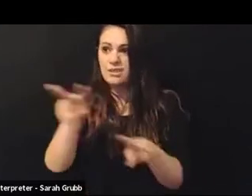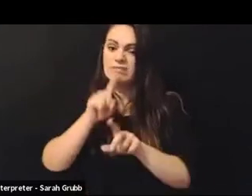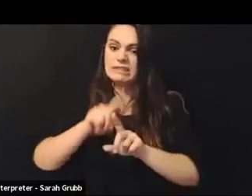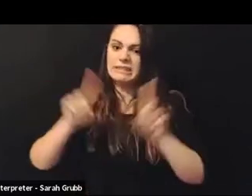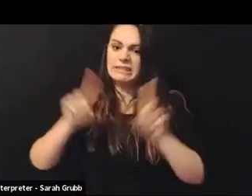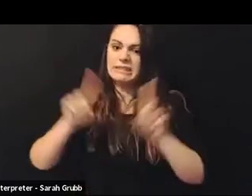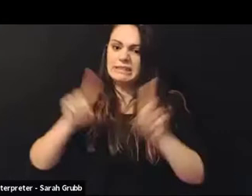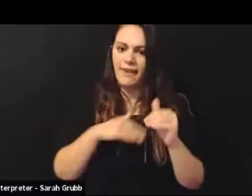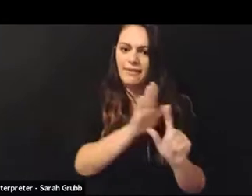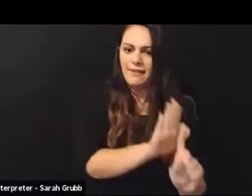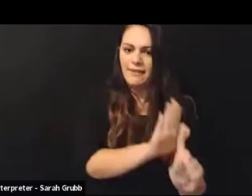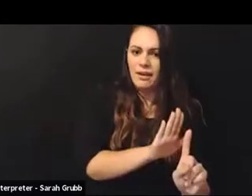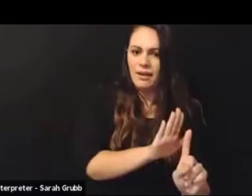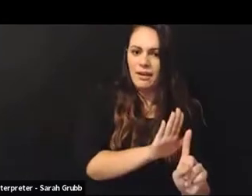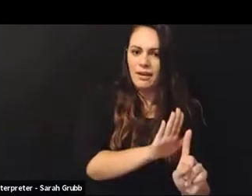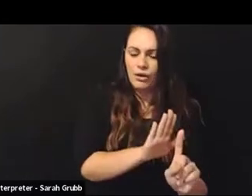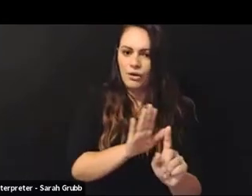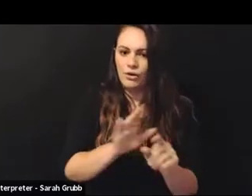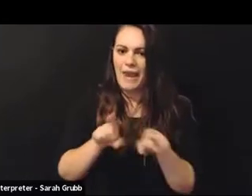hearing and sighted people.